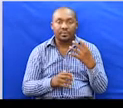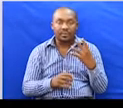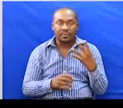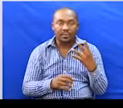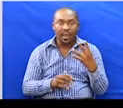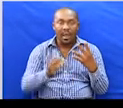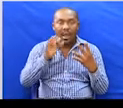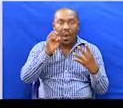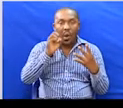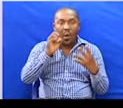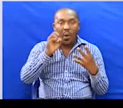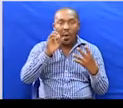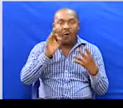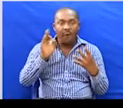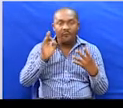Offspring.